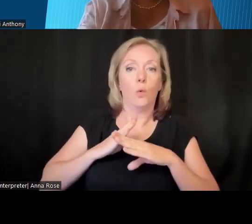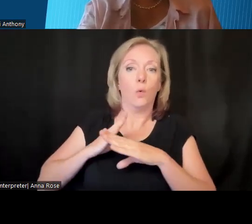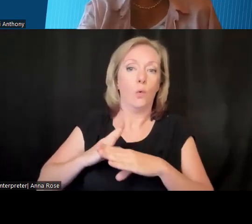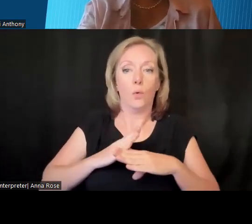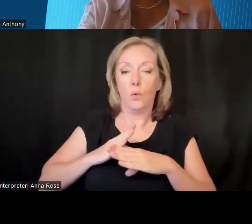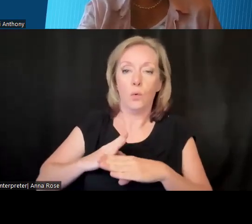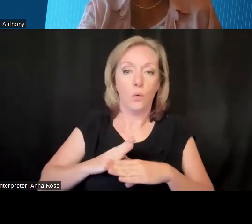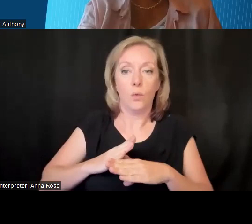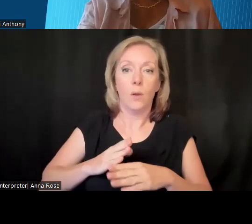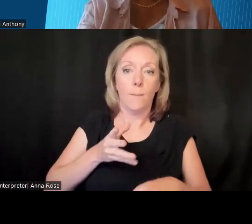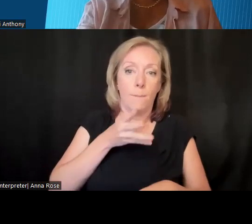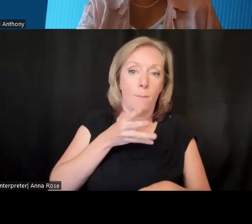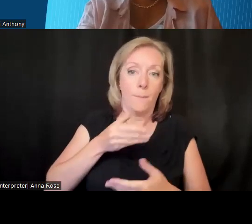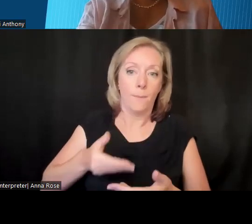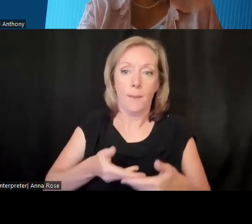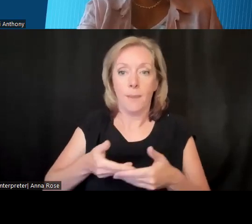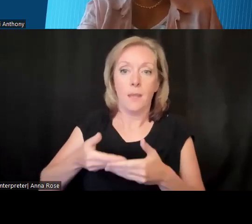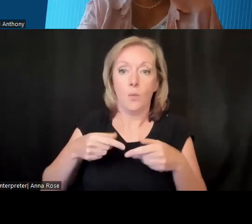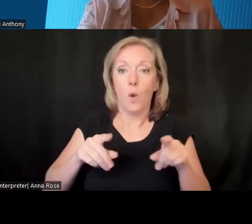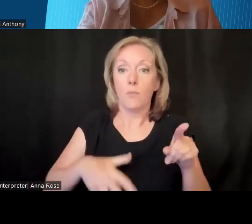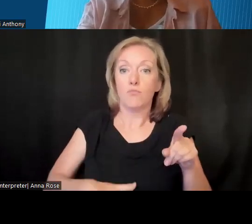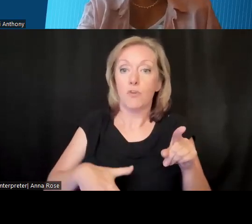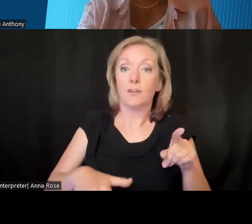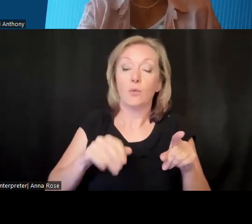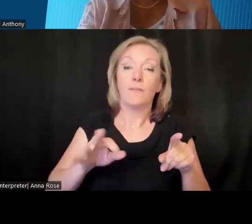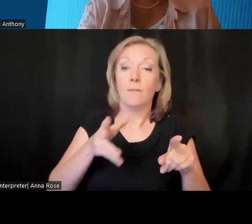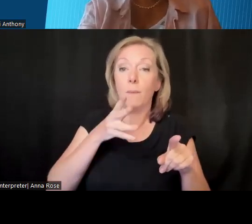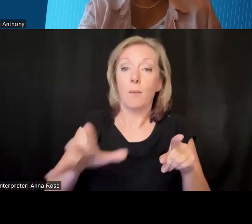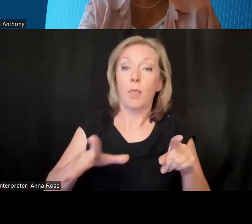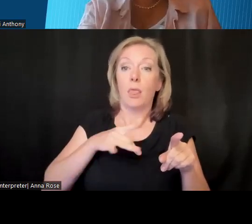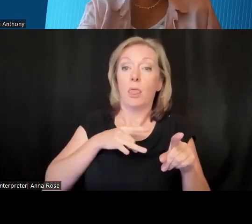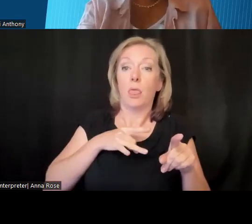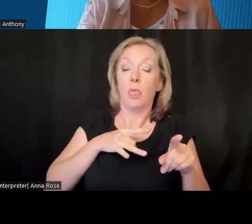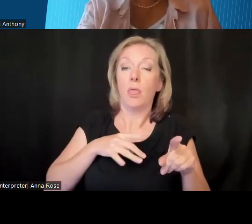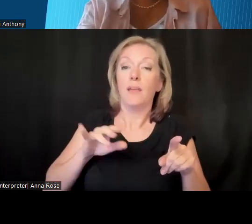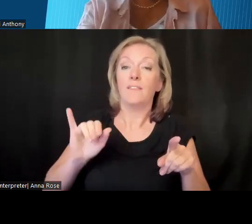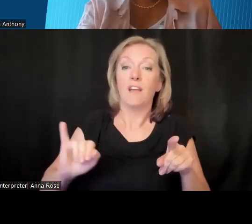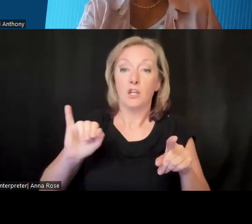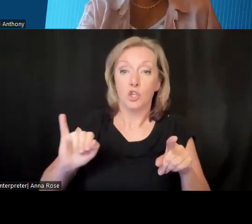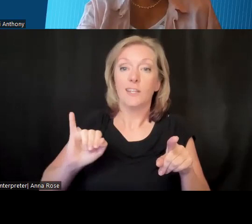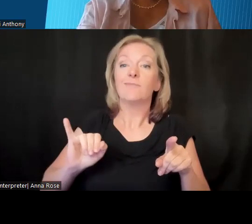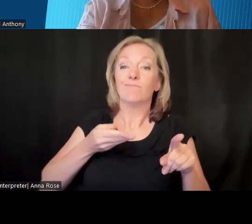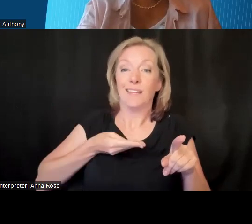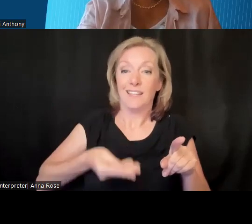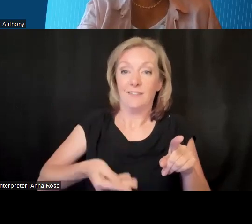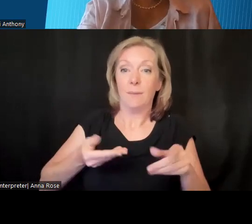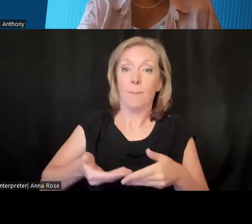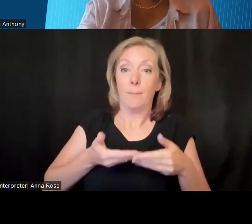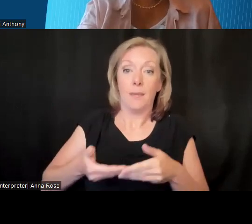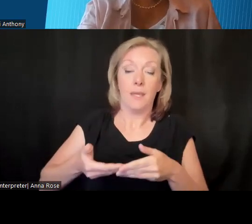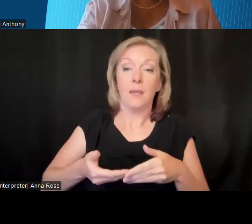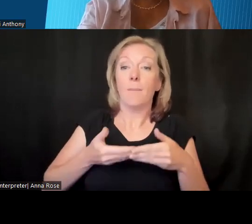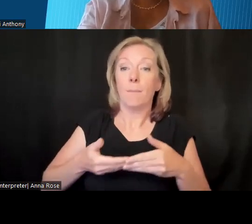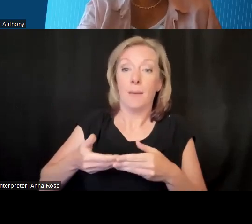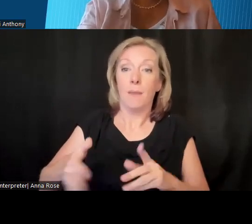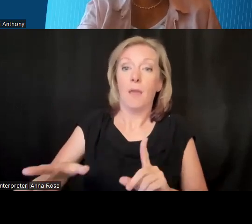and the developing fetus. And so if the mother contracts a maternal infection, the baby may experience it. And if